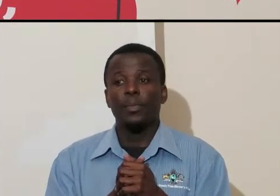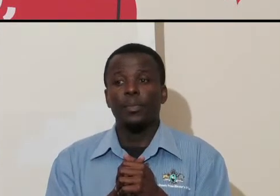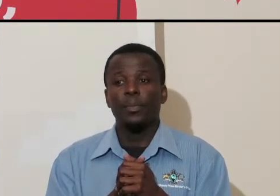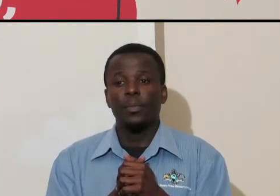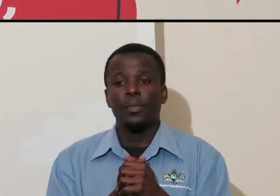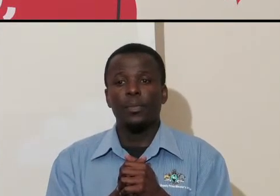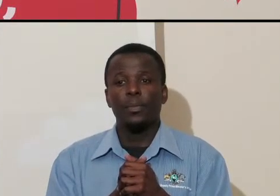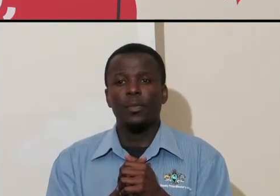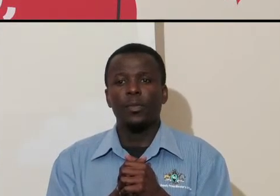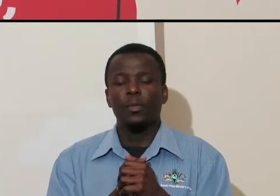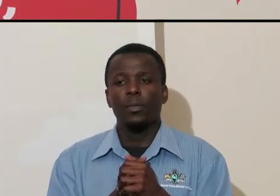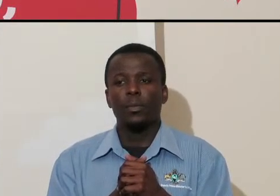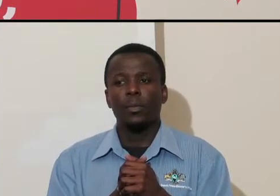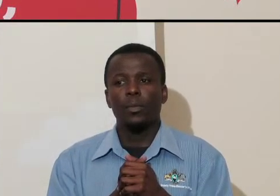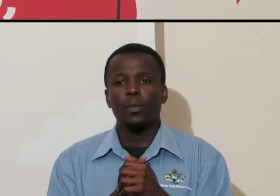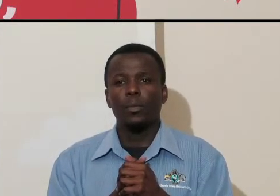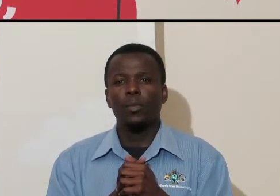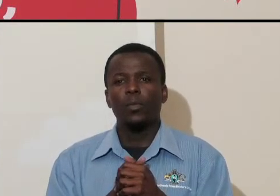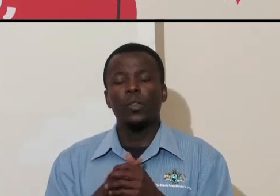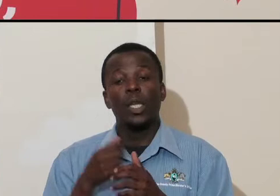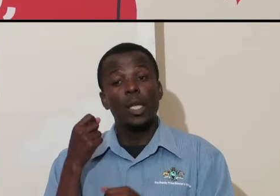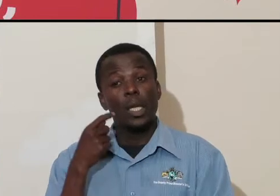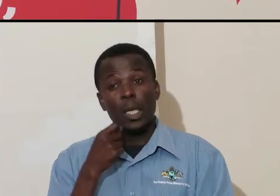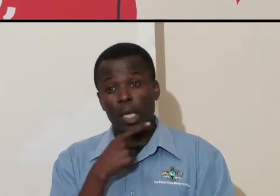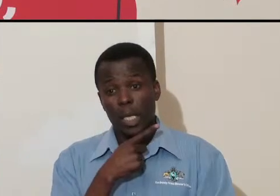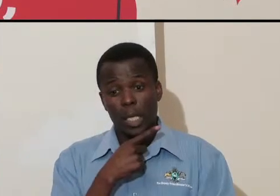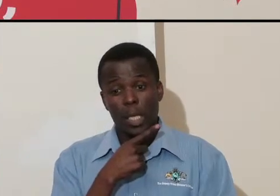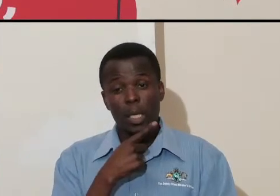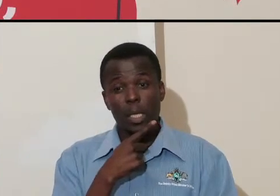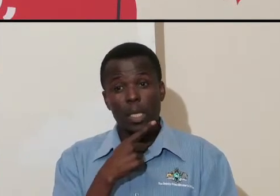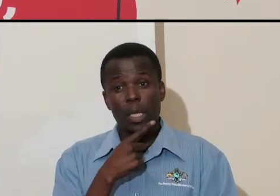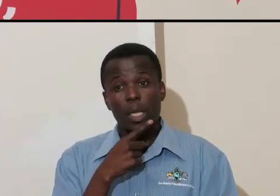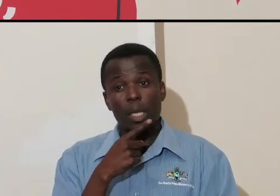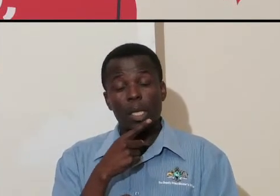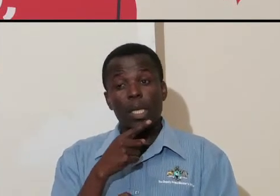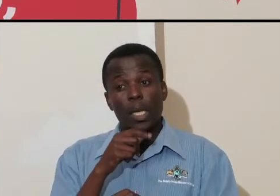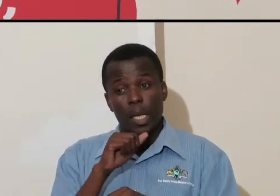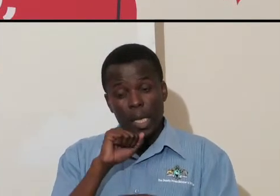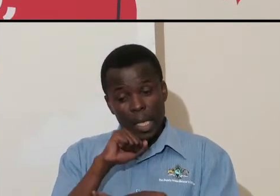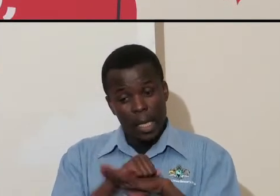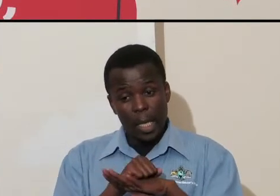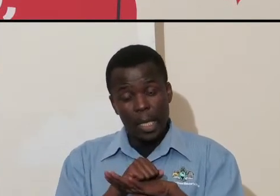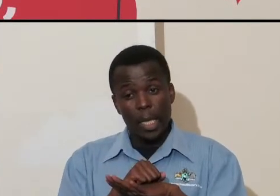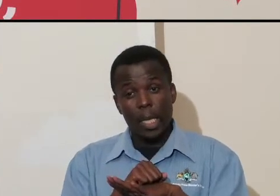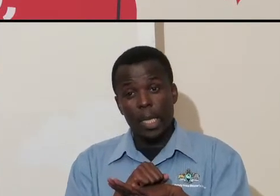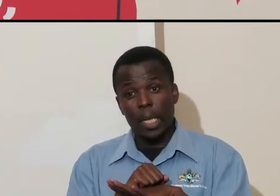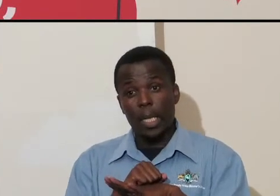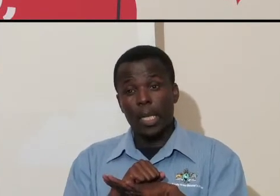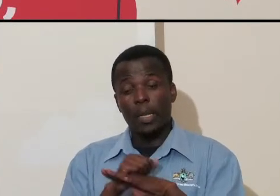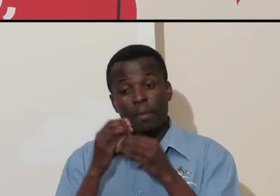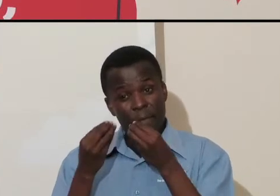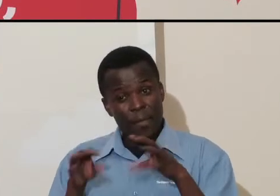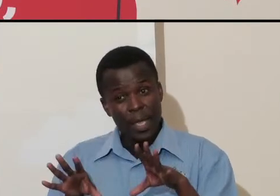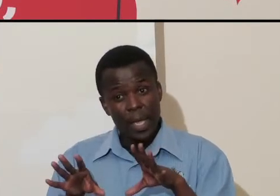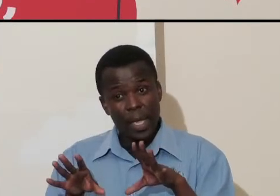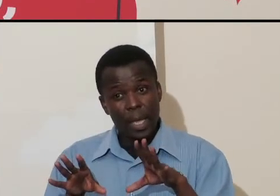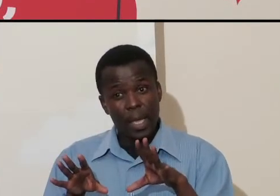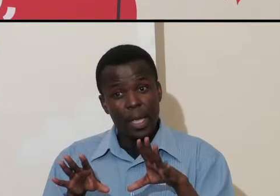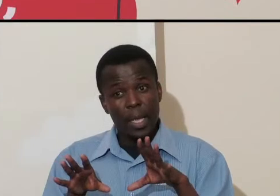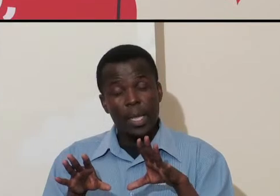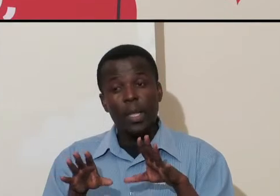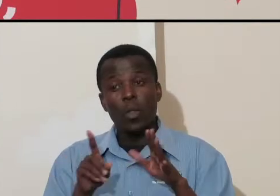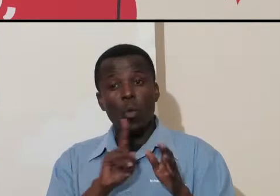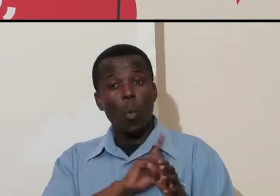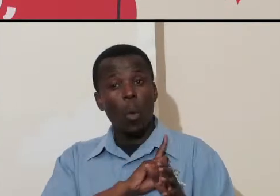particularly going through the COVID-19 pandemic and now going